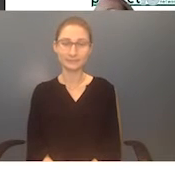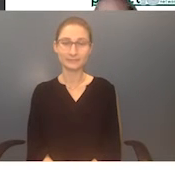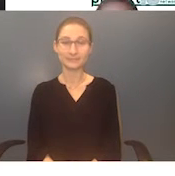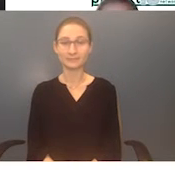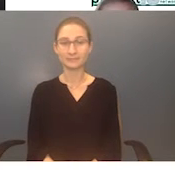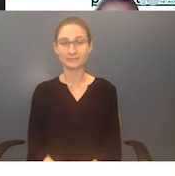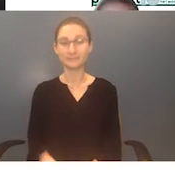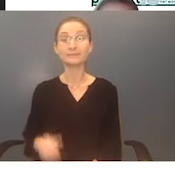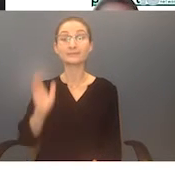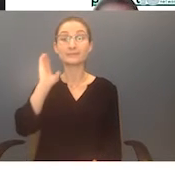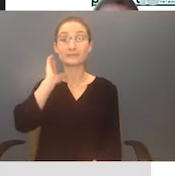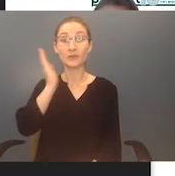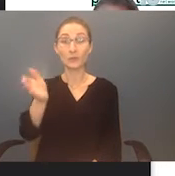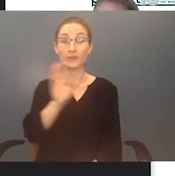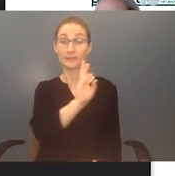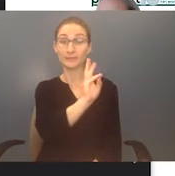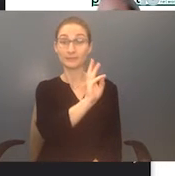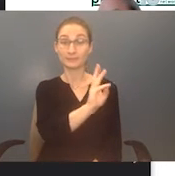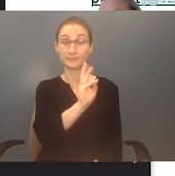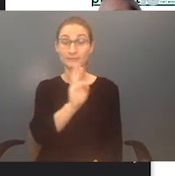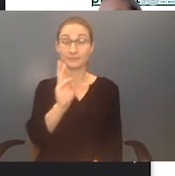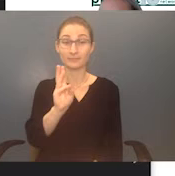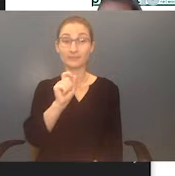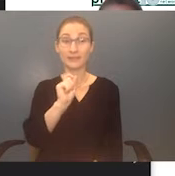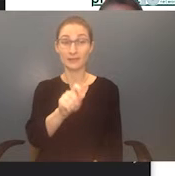You are going to go to our website, which is